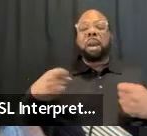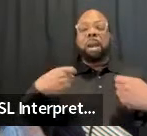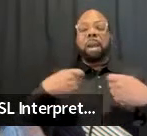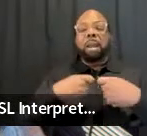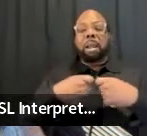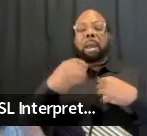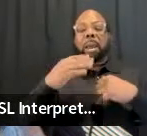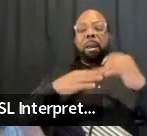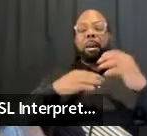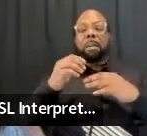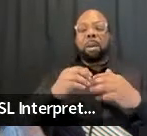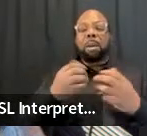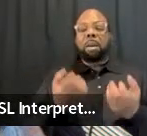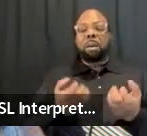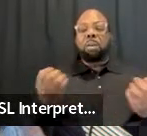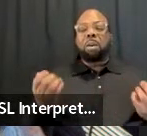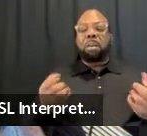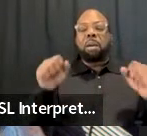locate.